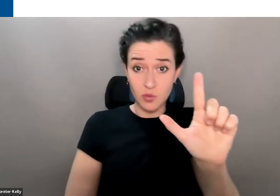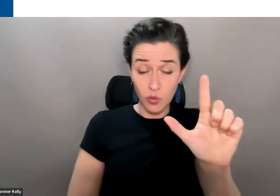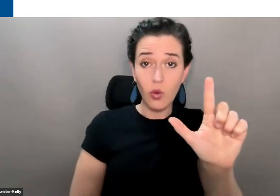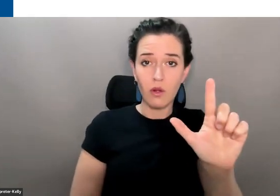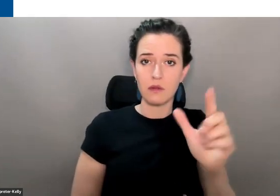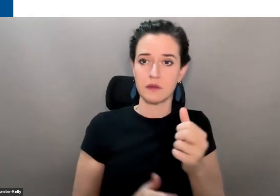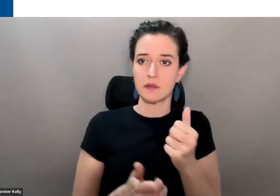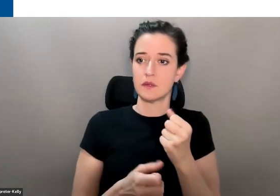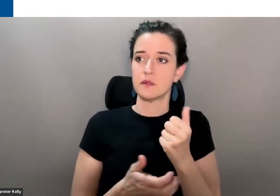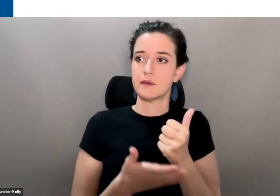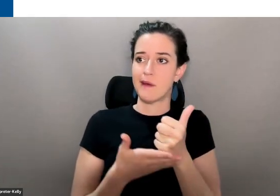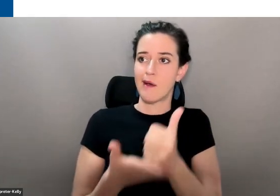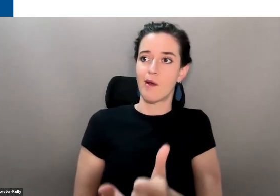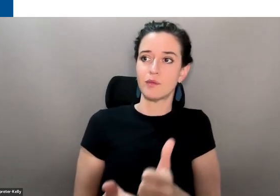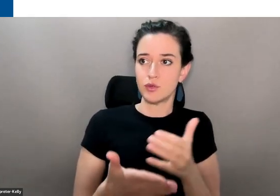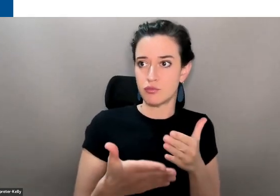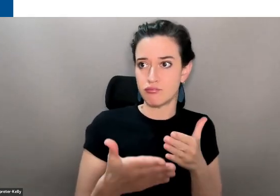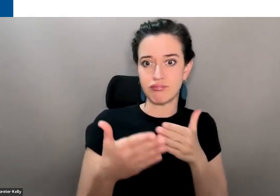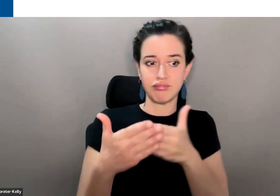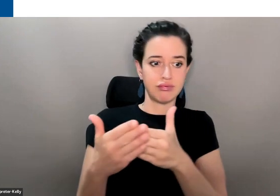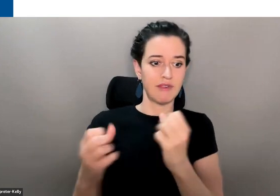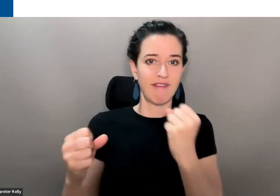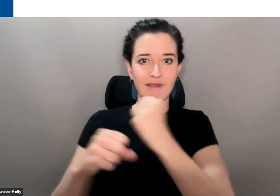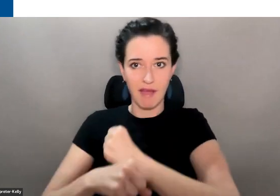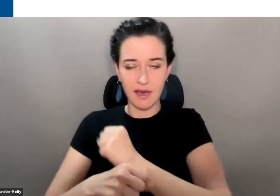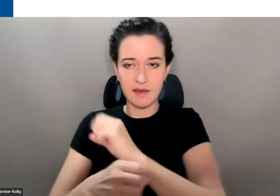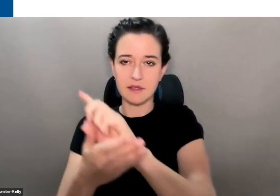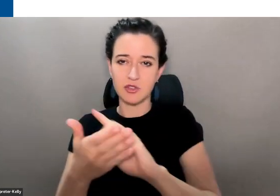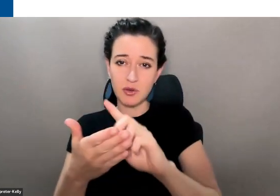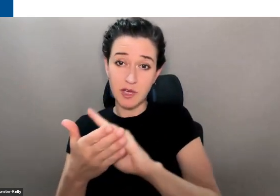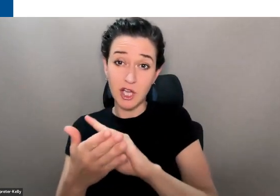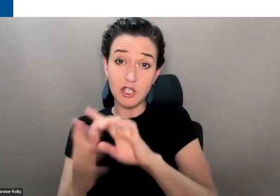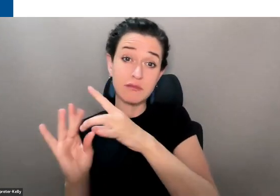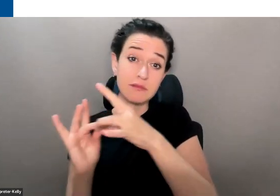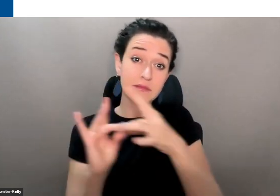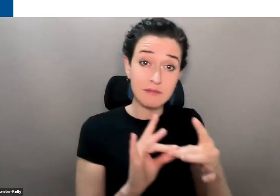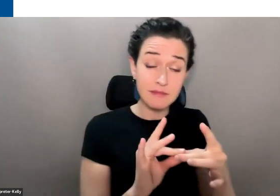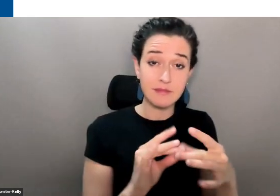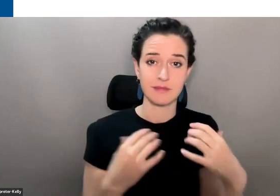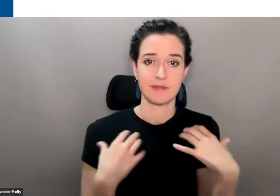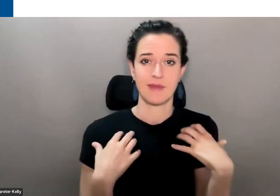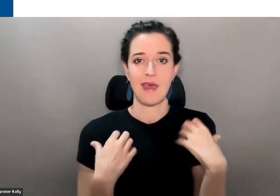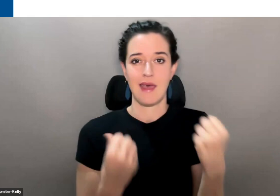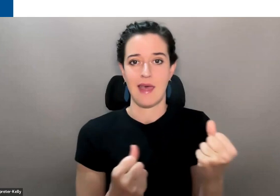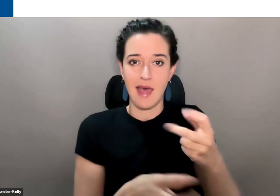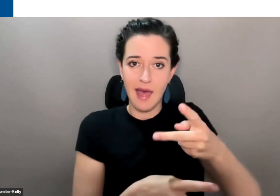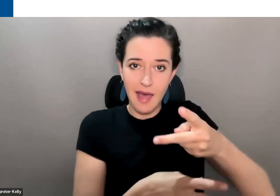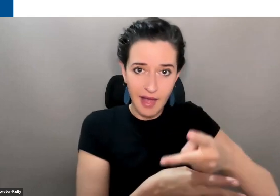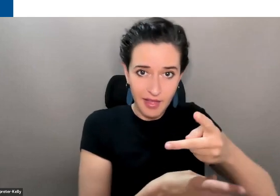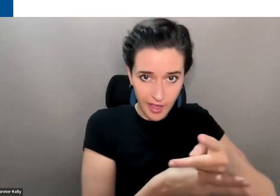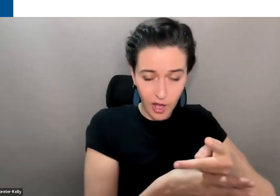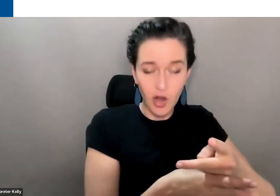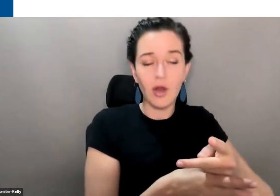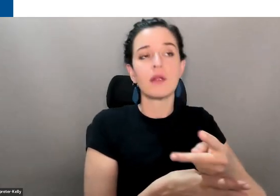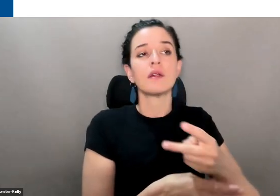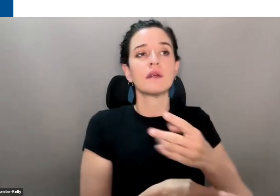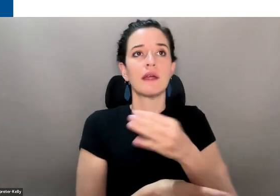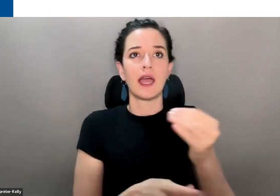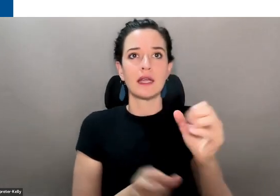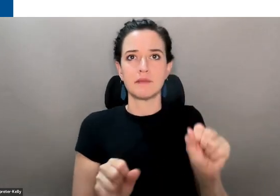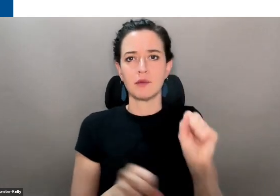disability discrimination in healthcare and human services, and tackling the significant health